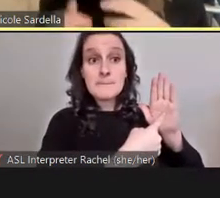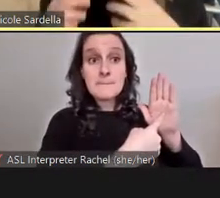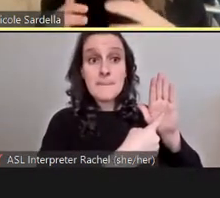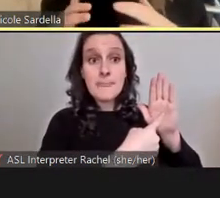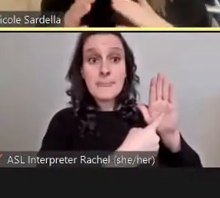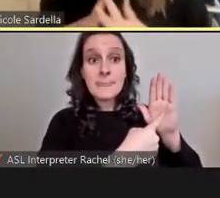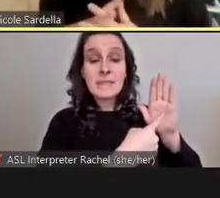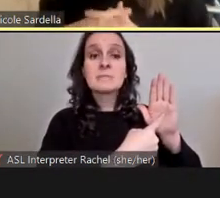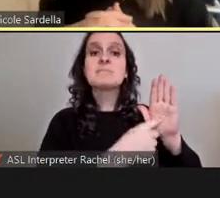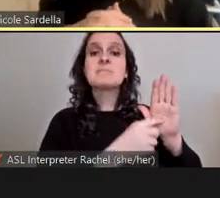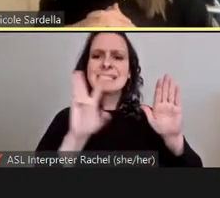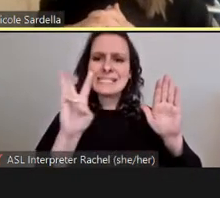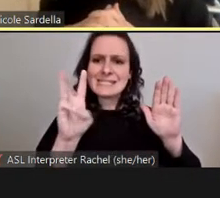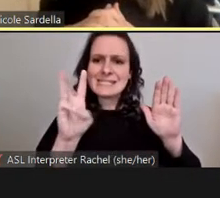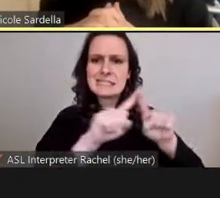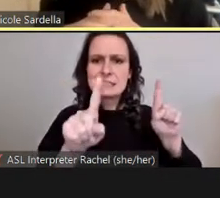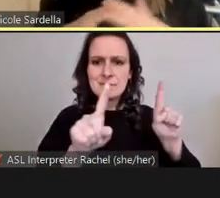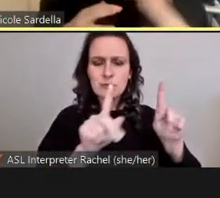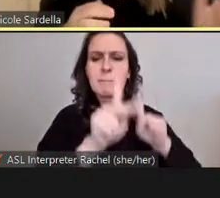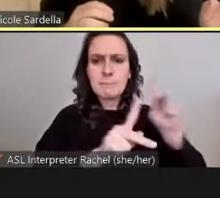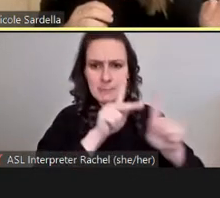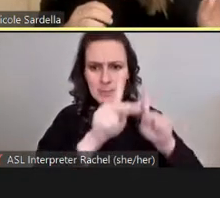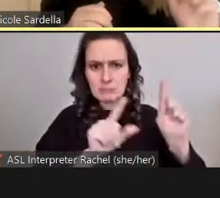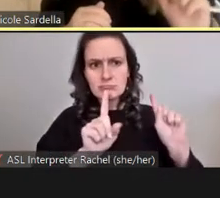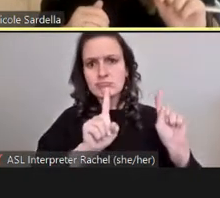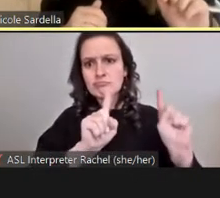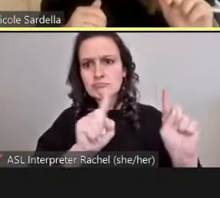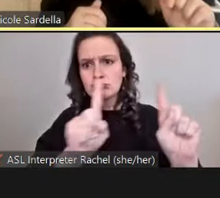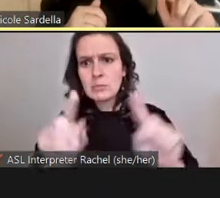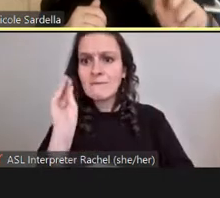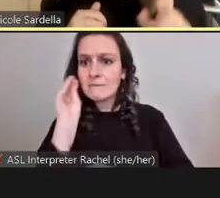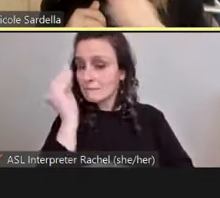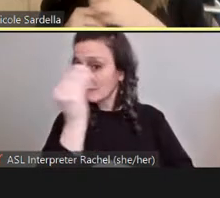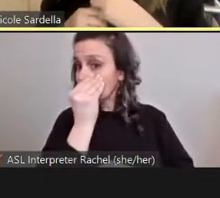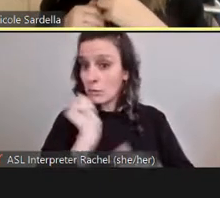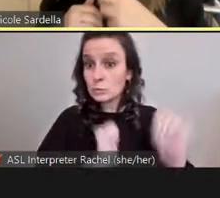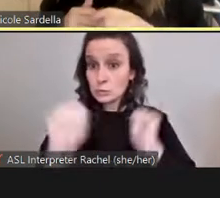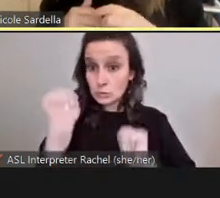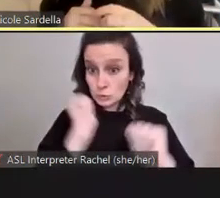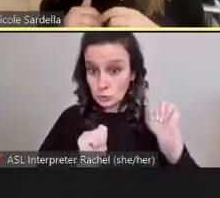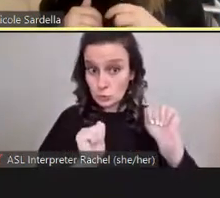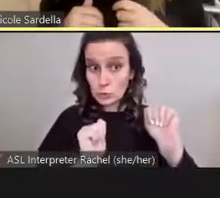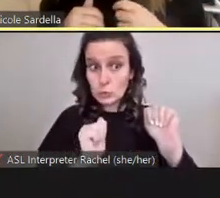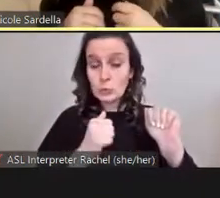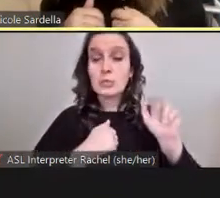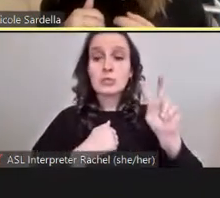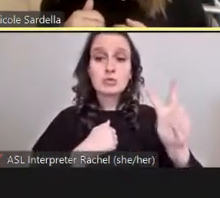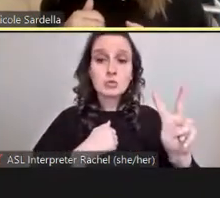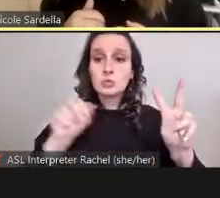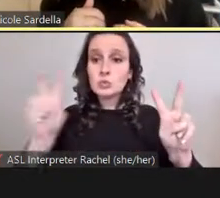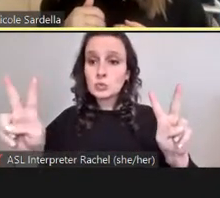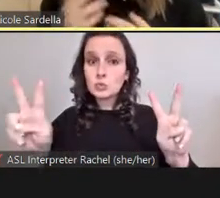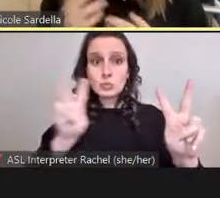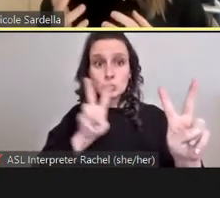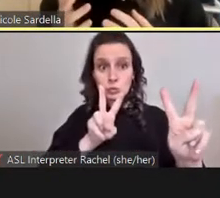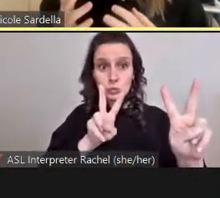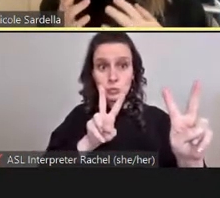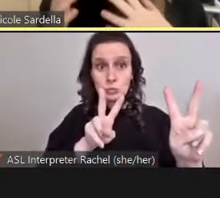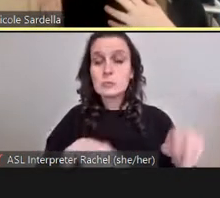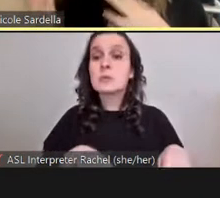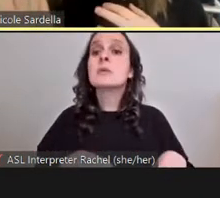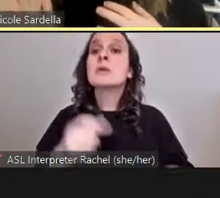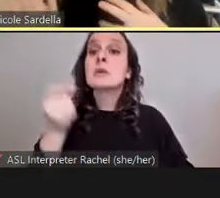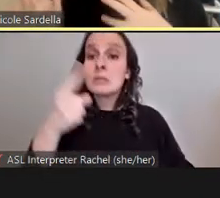6 patrons of the flower show, in groups of 2, and some of